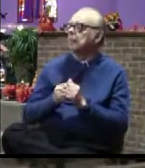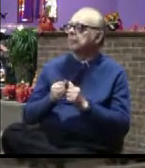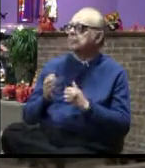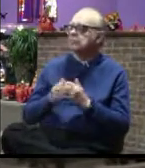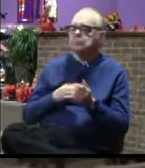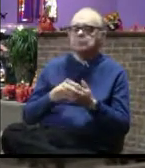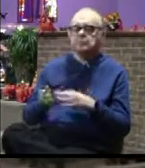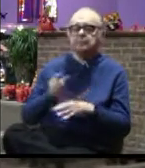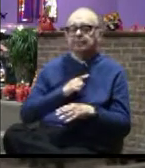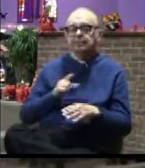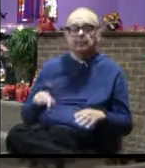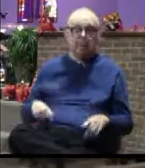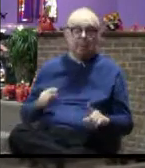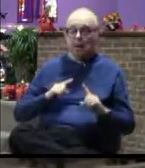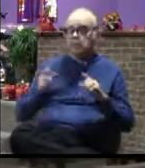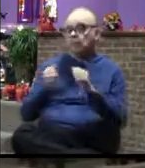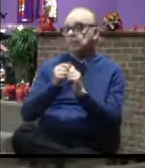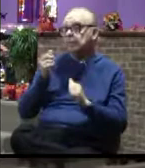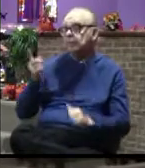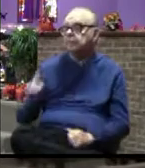and wherever you want to go Lord let's go